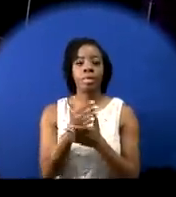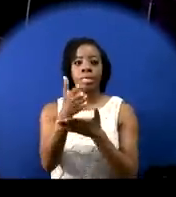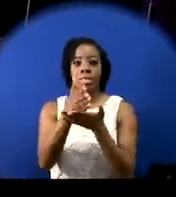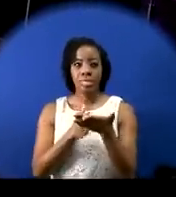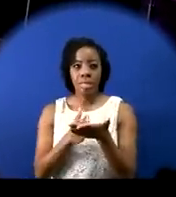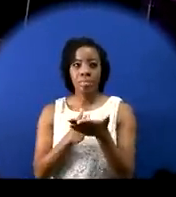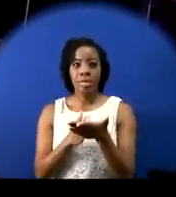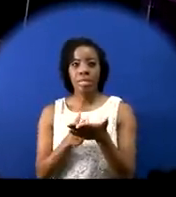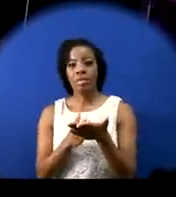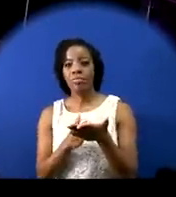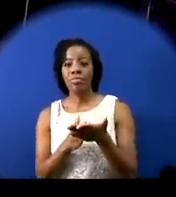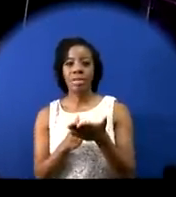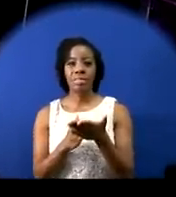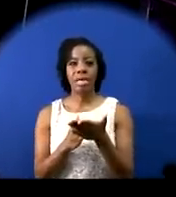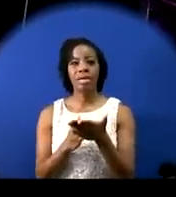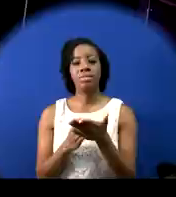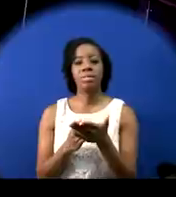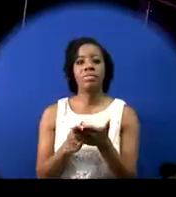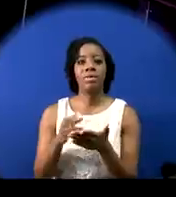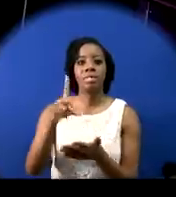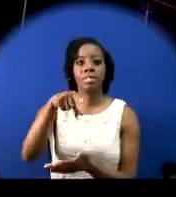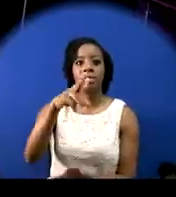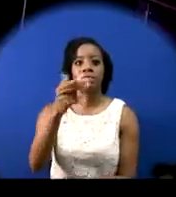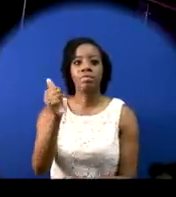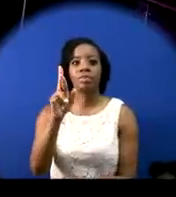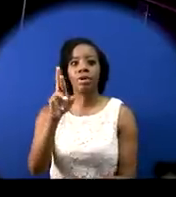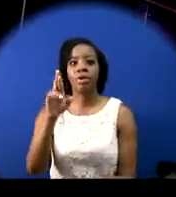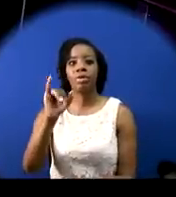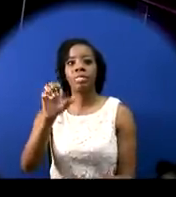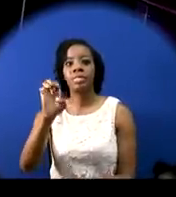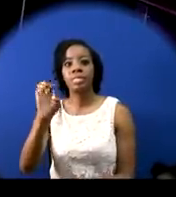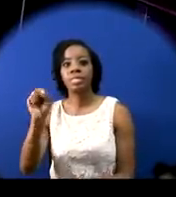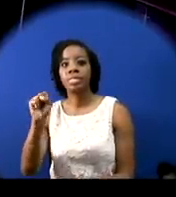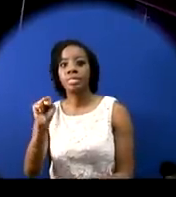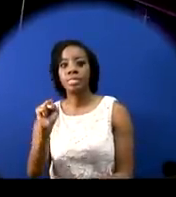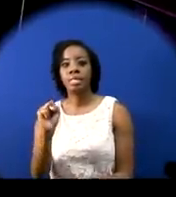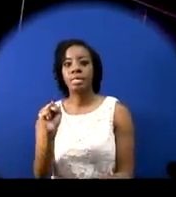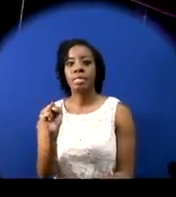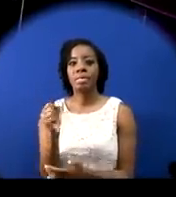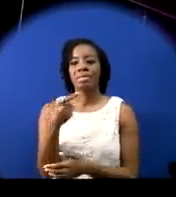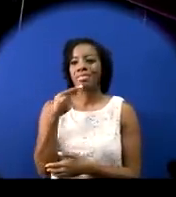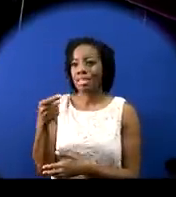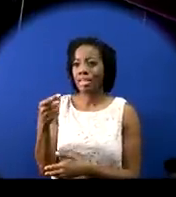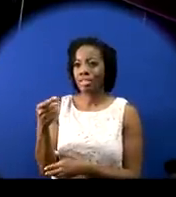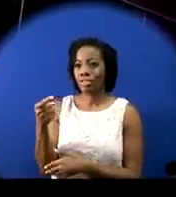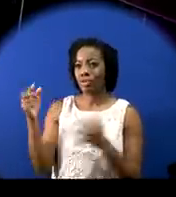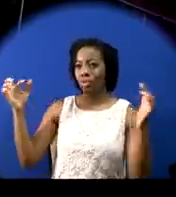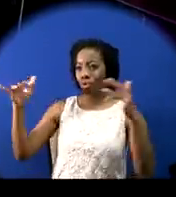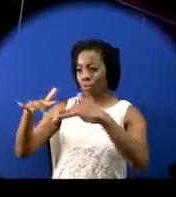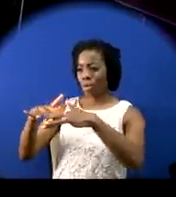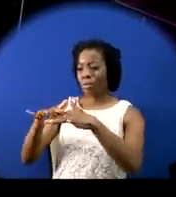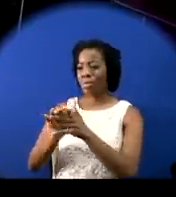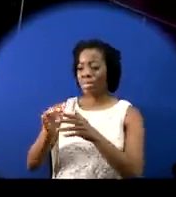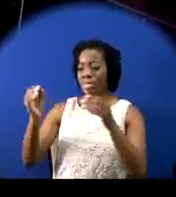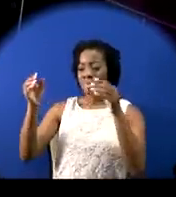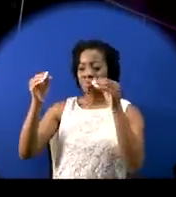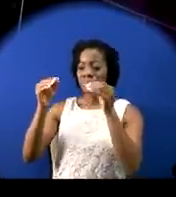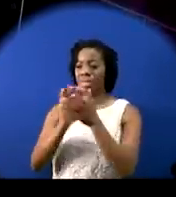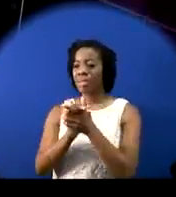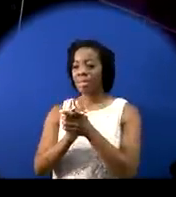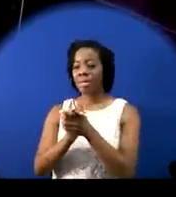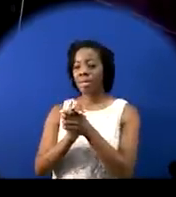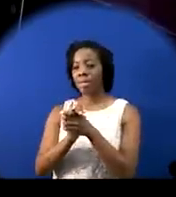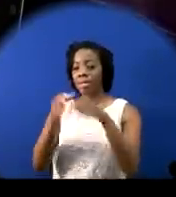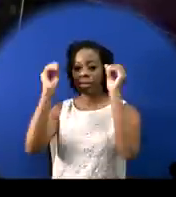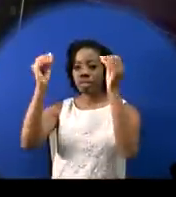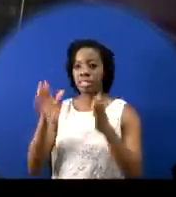of the Pharisees in the crowd said to Jesus, "Teacher, rebuke your disciples." "I tell you," Jesus